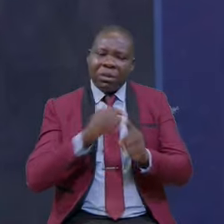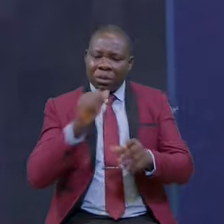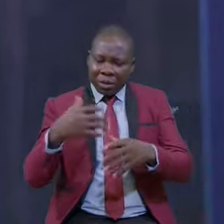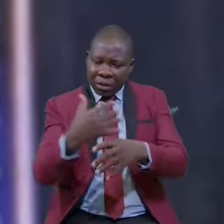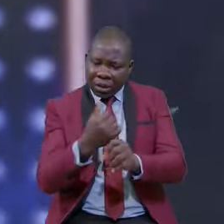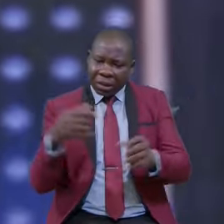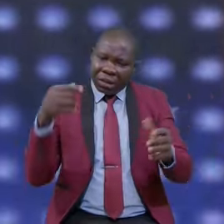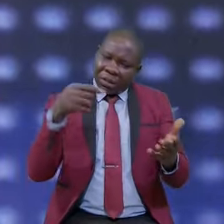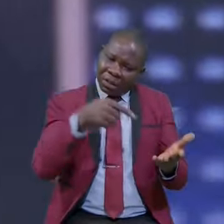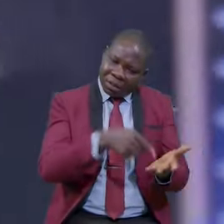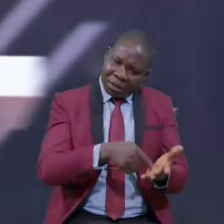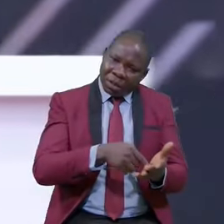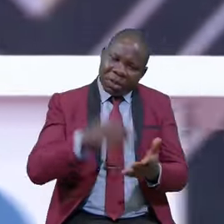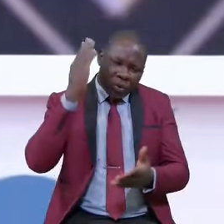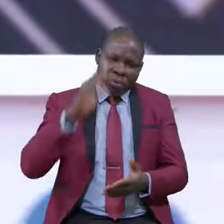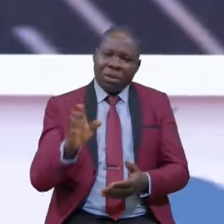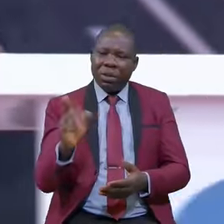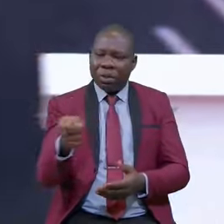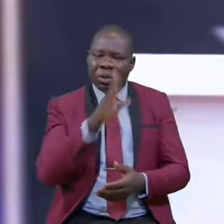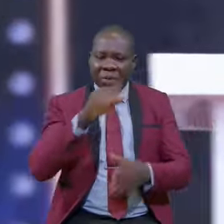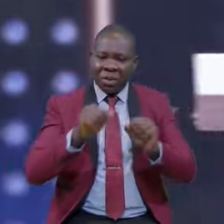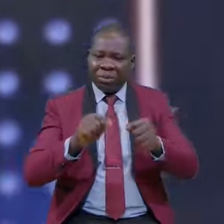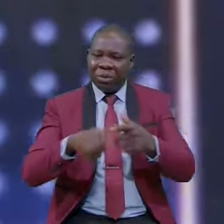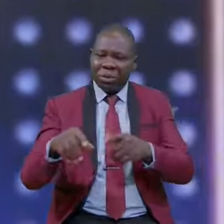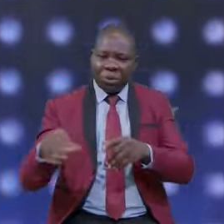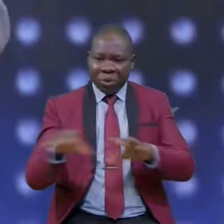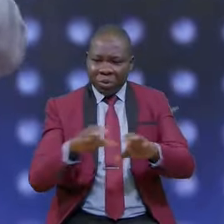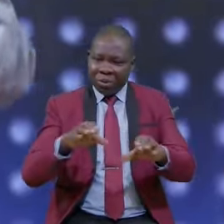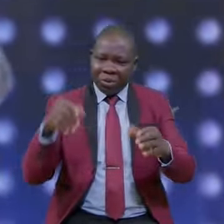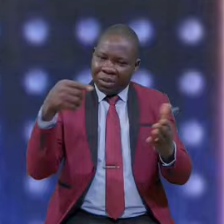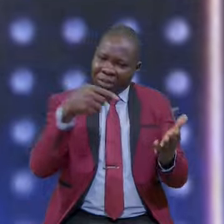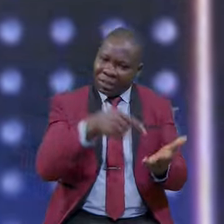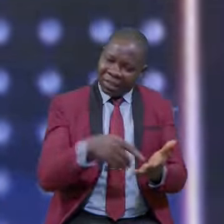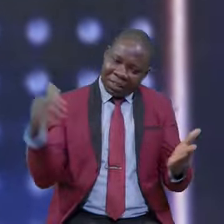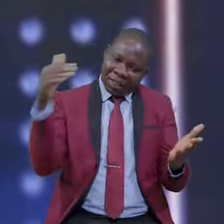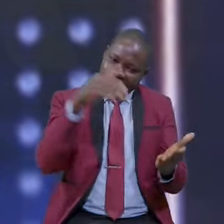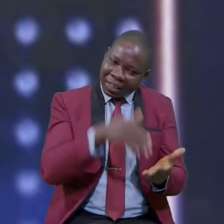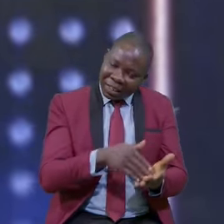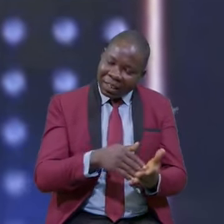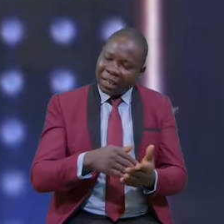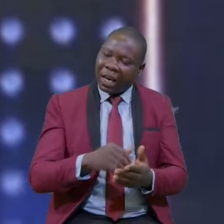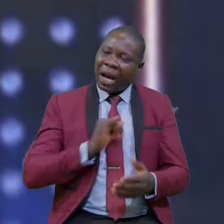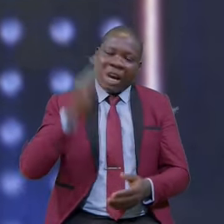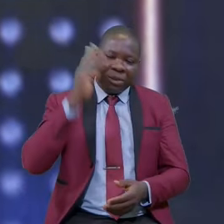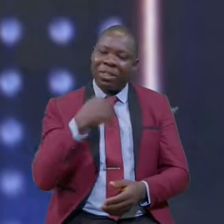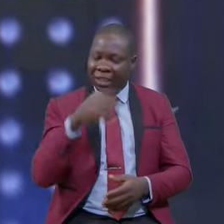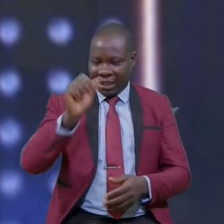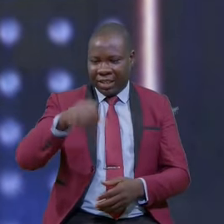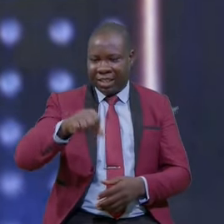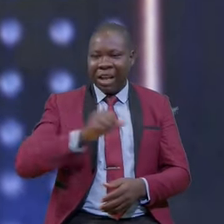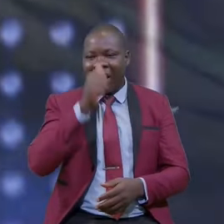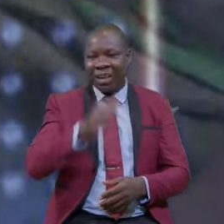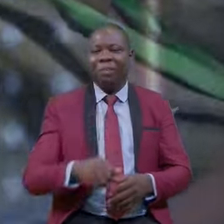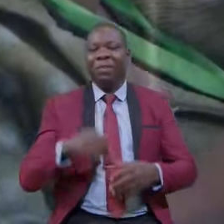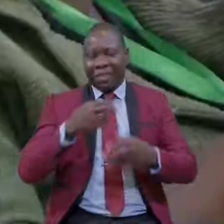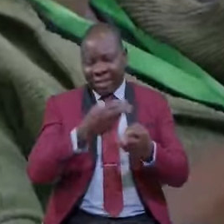prêt. Because now, parce que maintenant, I run and I walk and I preach, je marche, je prêche, je sers, and I'm not et je ne suis